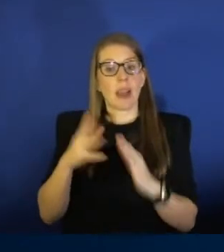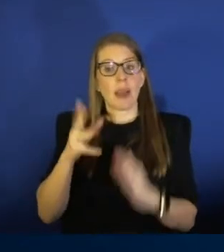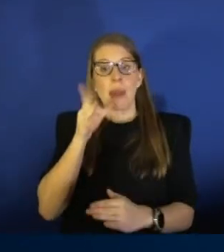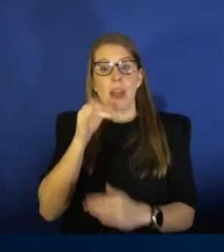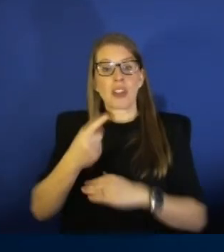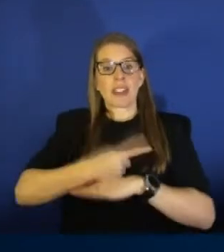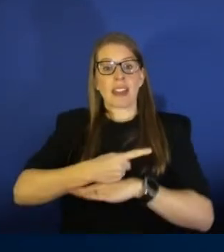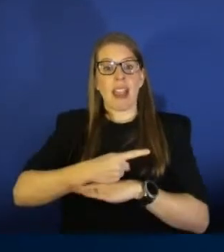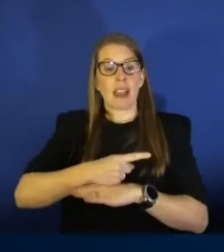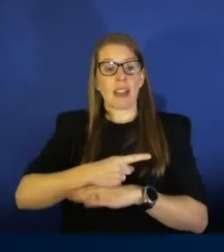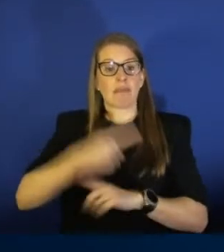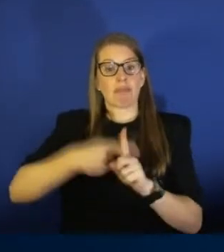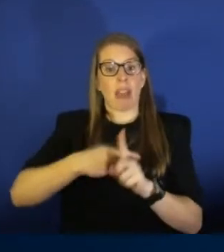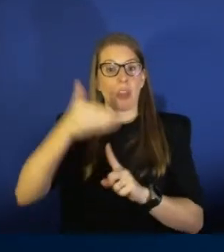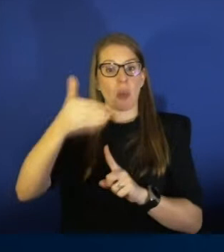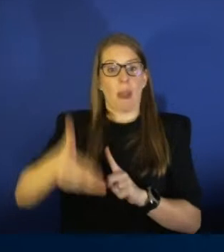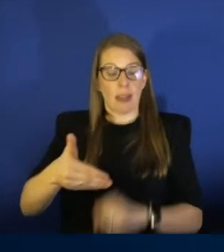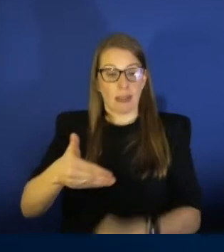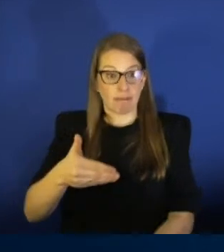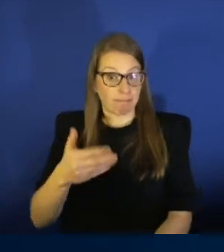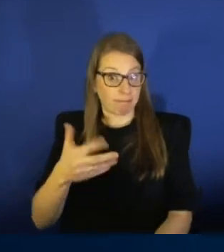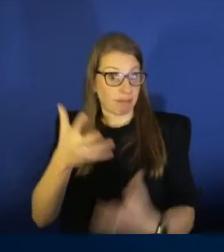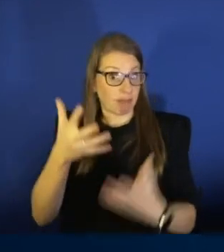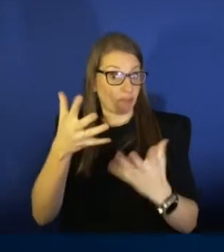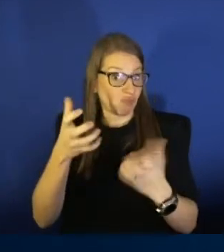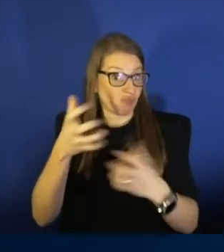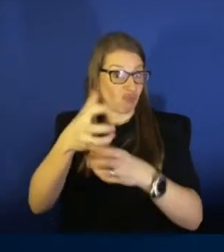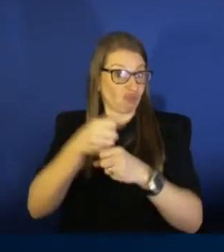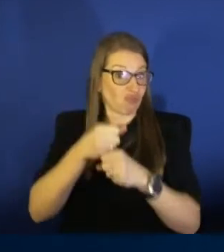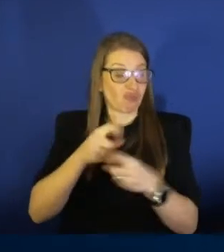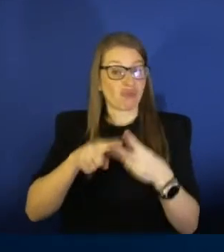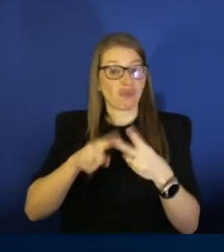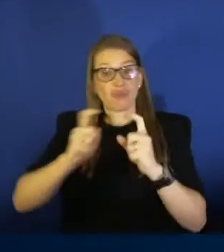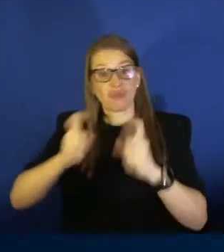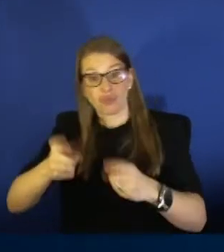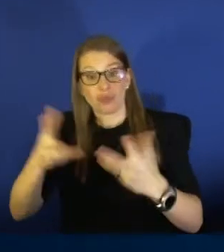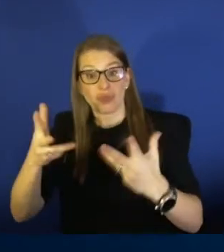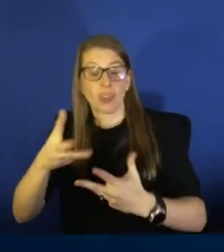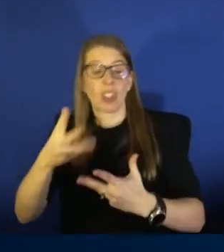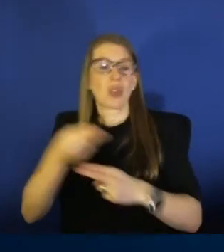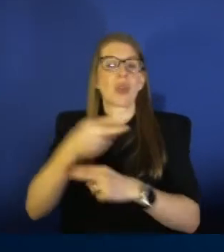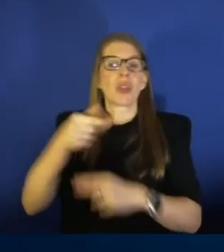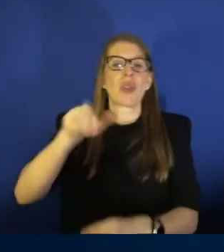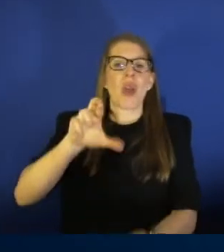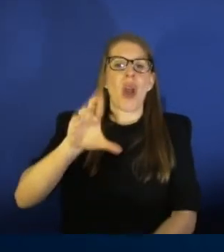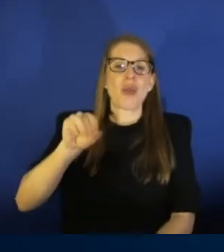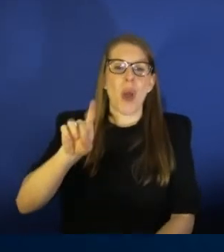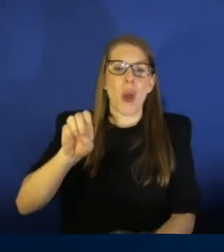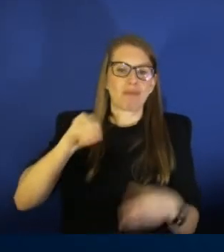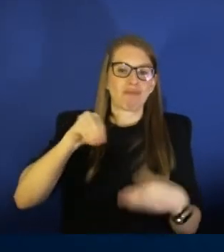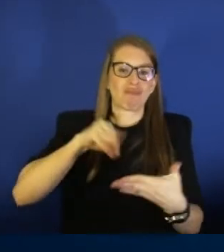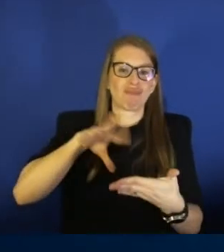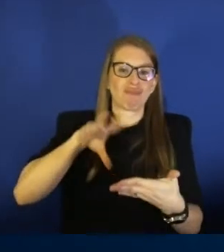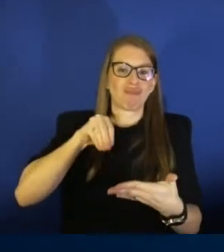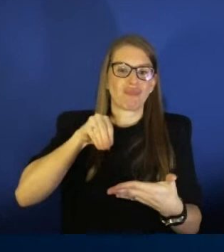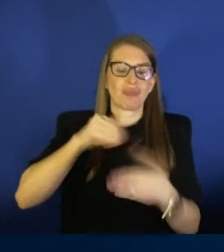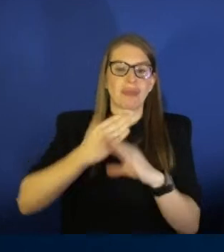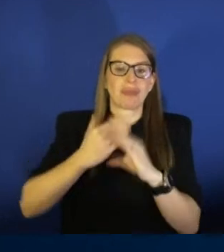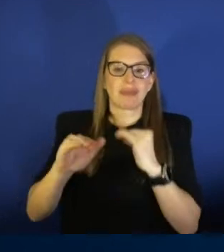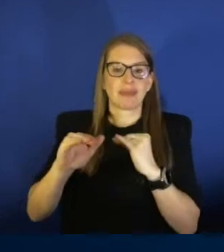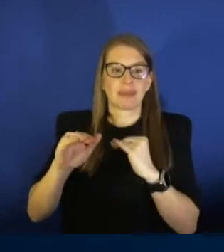sent in to us. What do you like to get? What do you like to give? Use that QR code and send us an email at